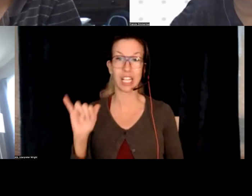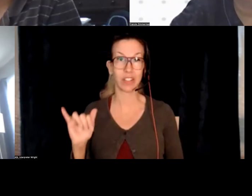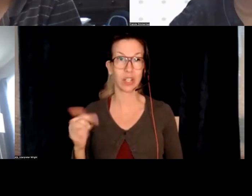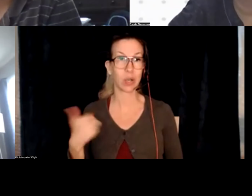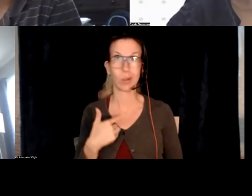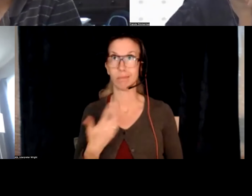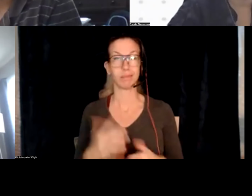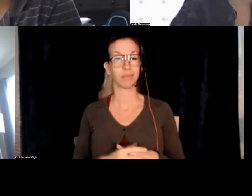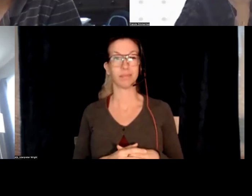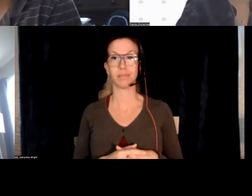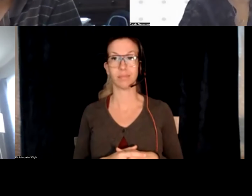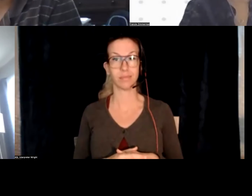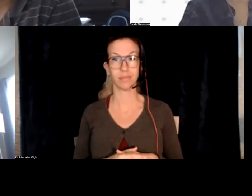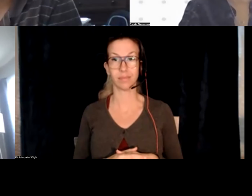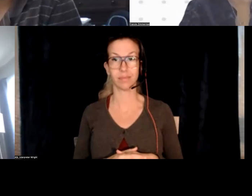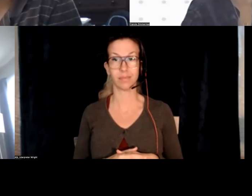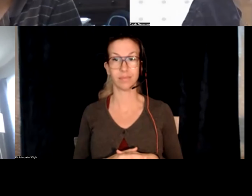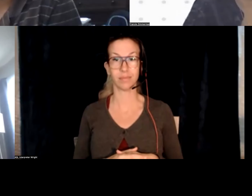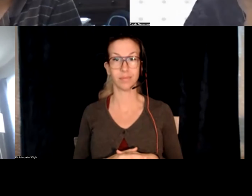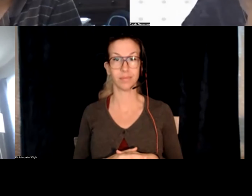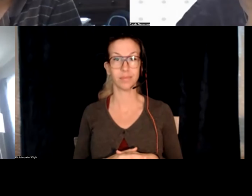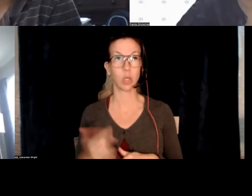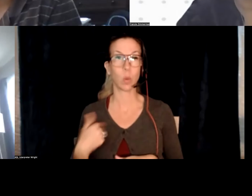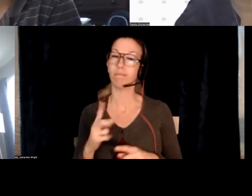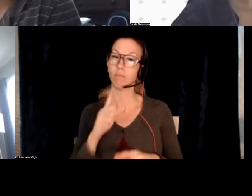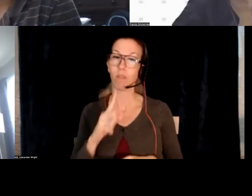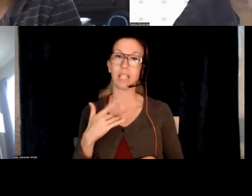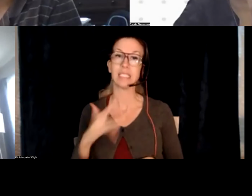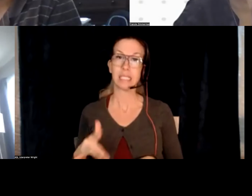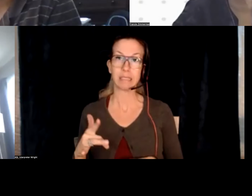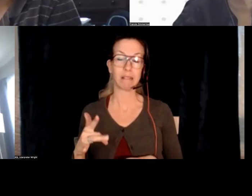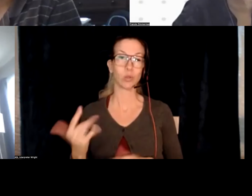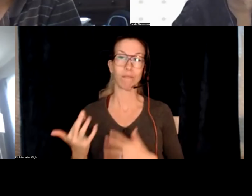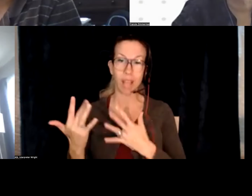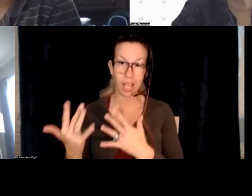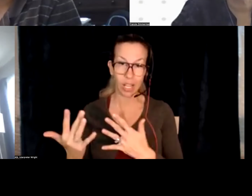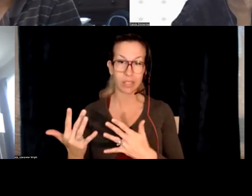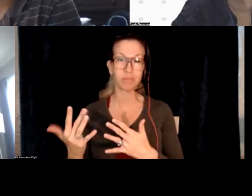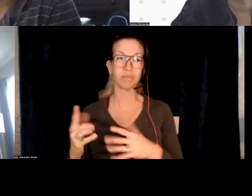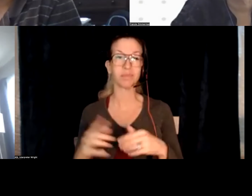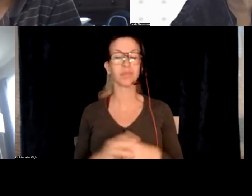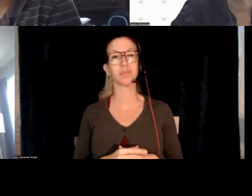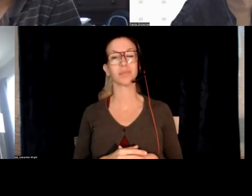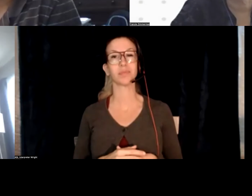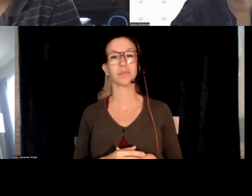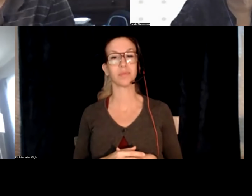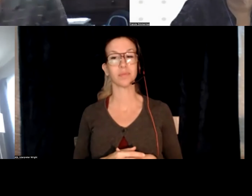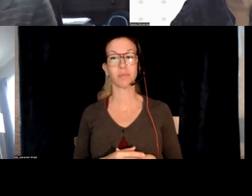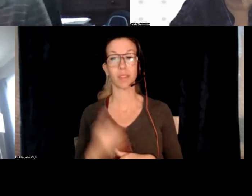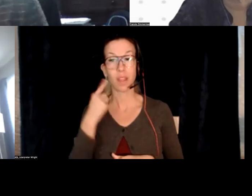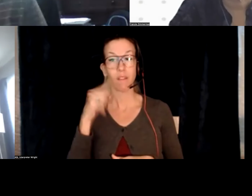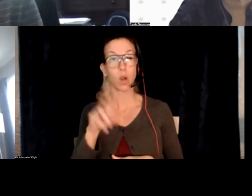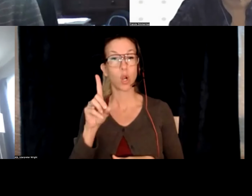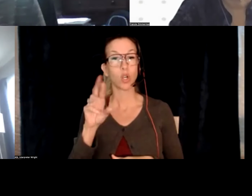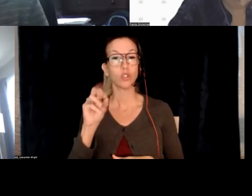also, at least for myself, we're very Yes. sensitive to fire and et cetera. Yes. Oh, and then Anvi dropped into